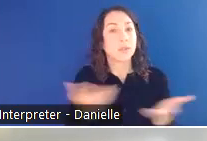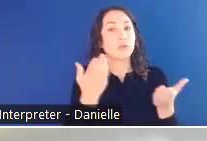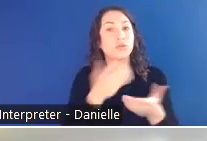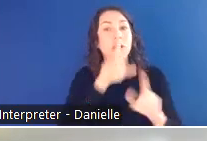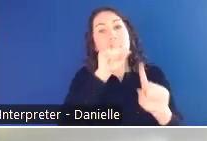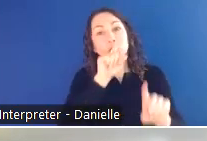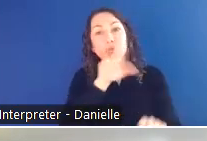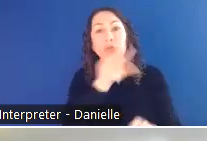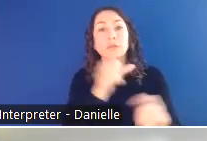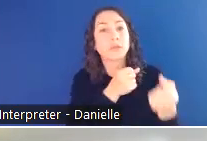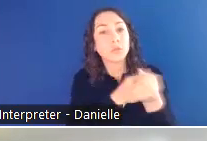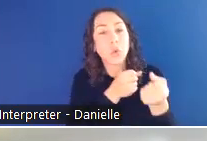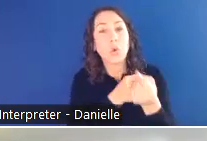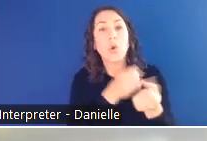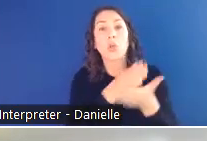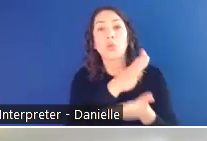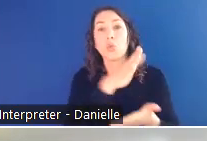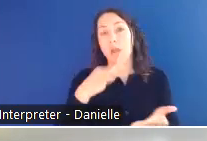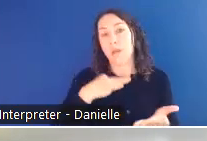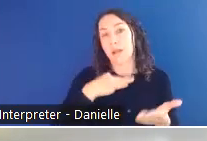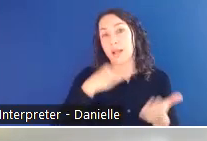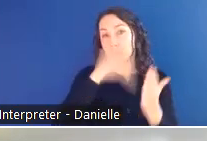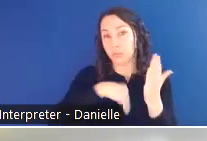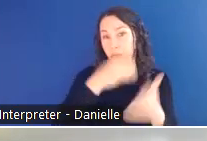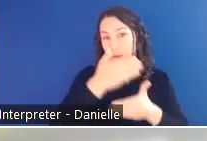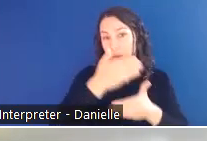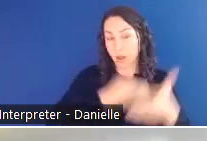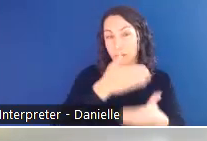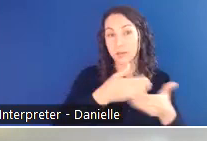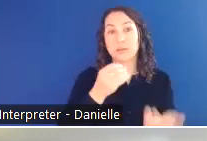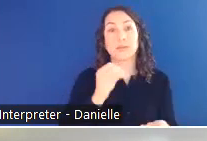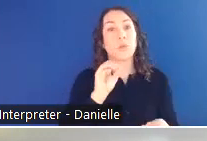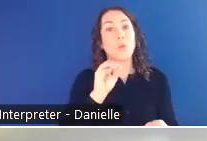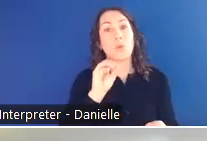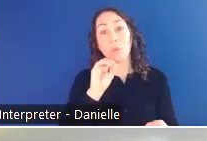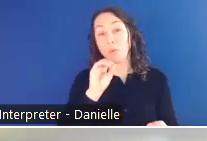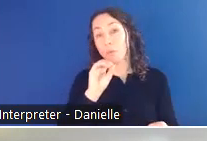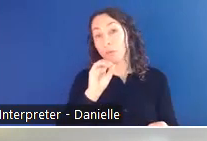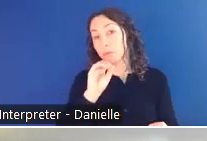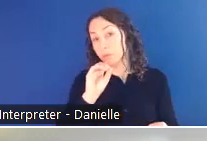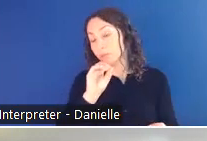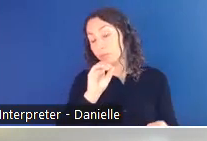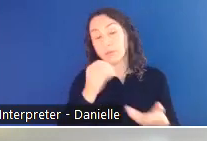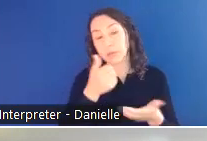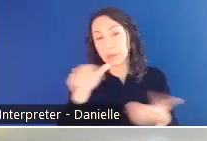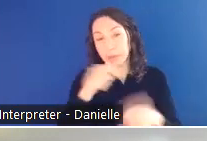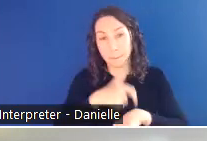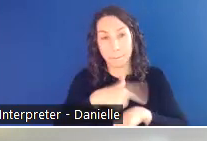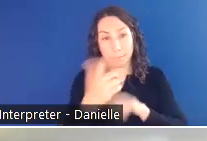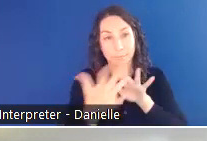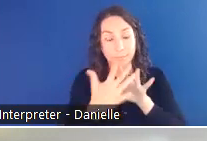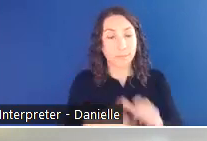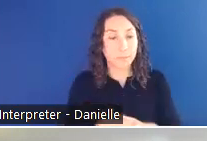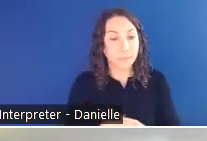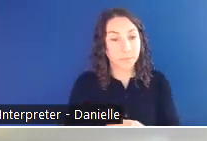provide technical assistance during your application process or during the administration of the program or project. Next